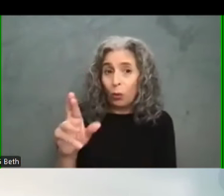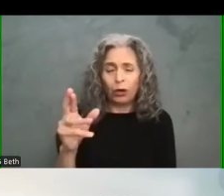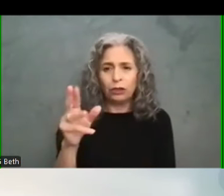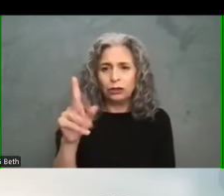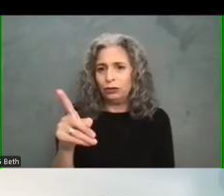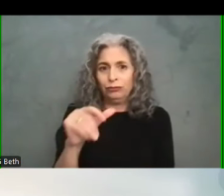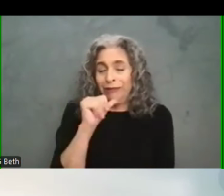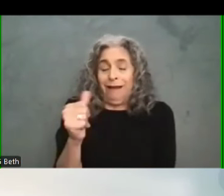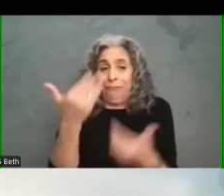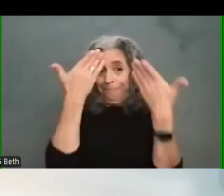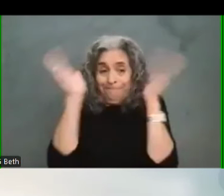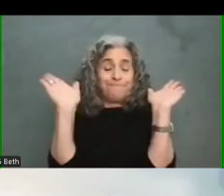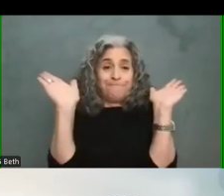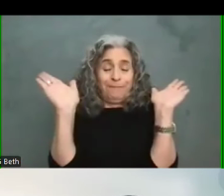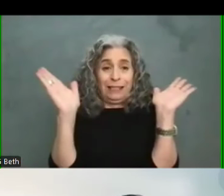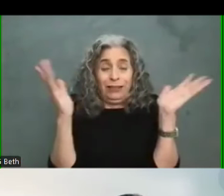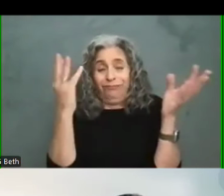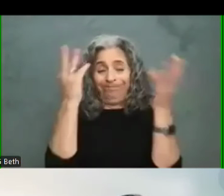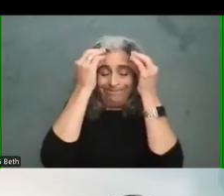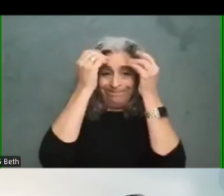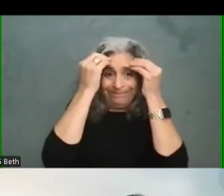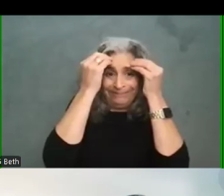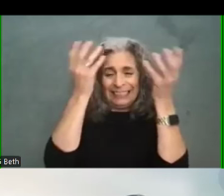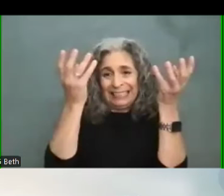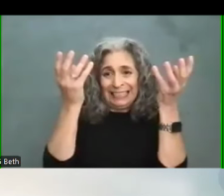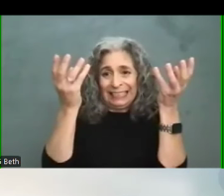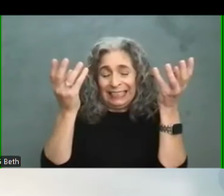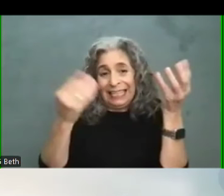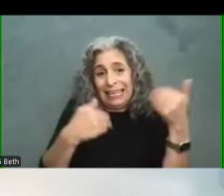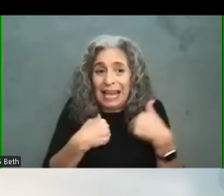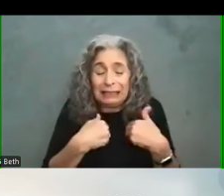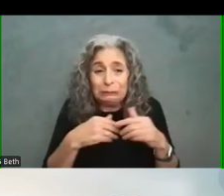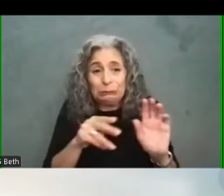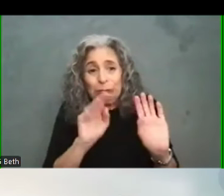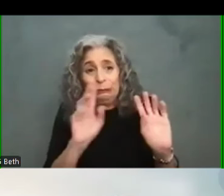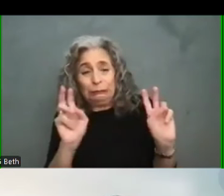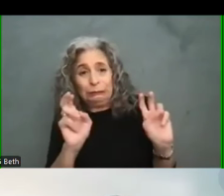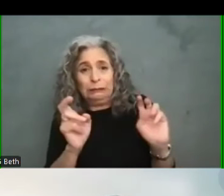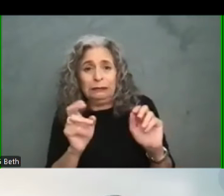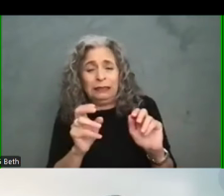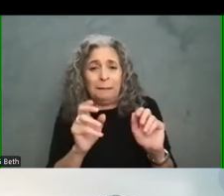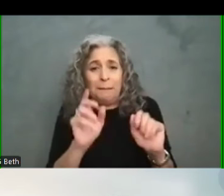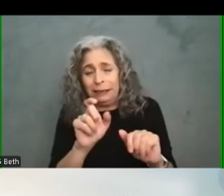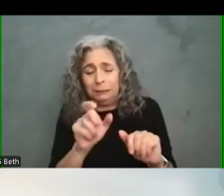just didn't actually know and you figured, well, it's got a VPAT, it must be accessible.